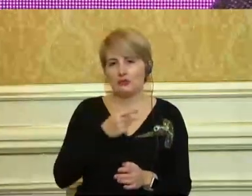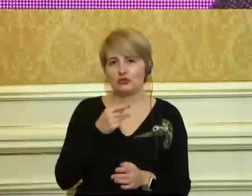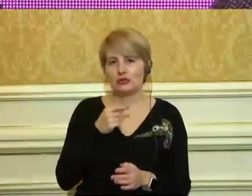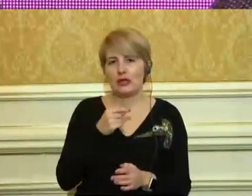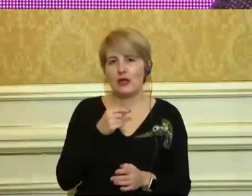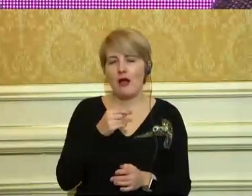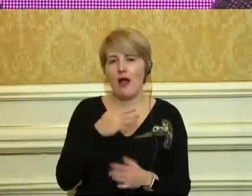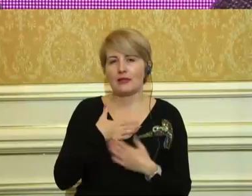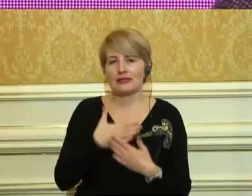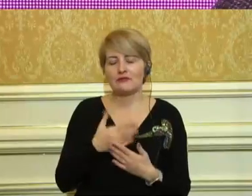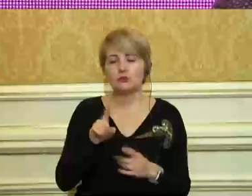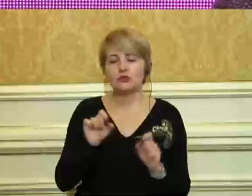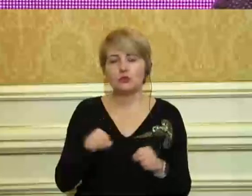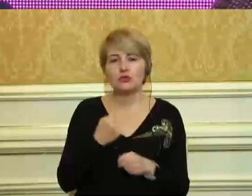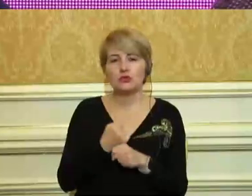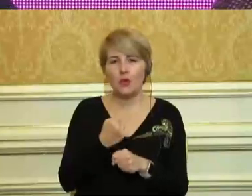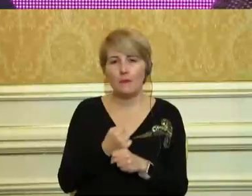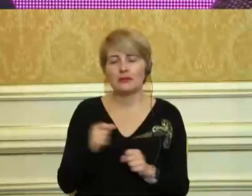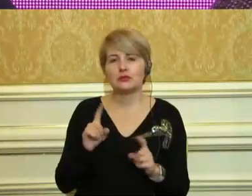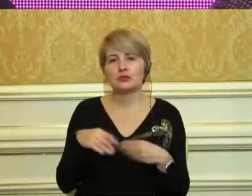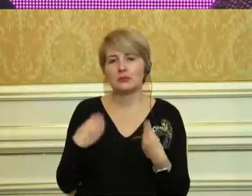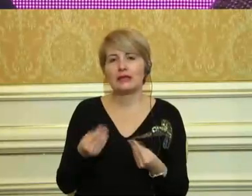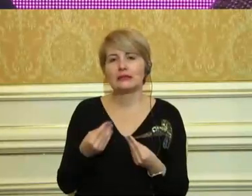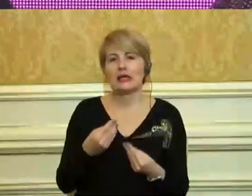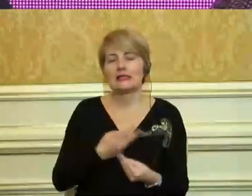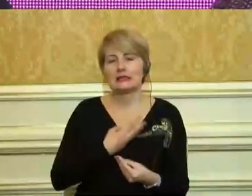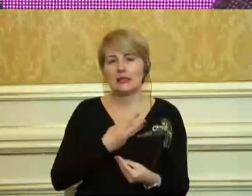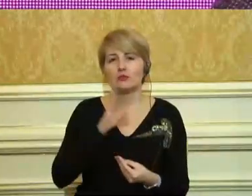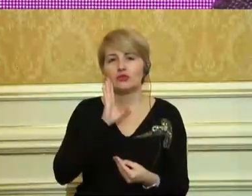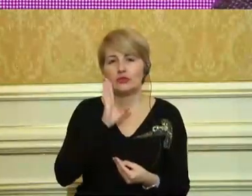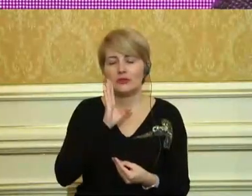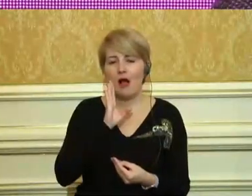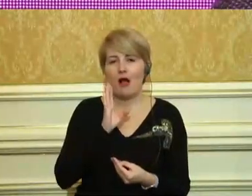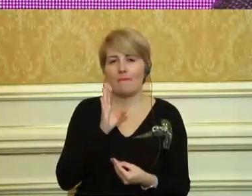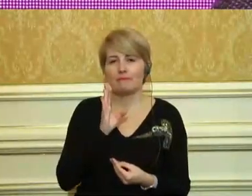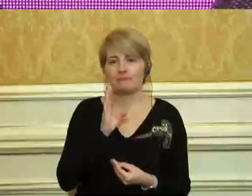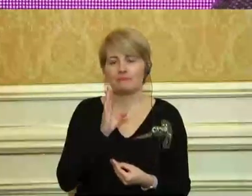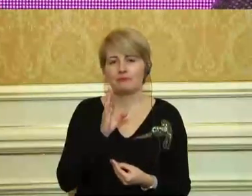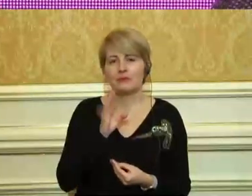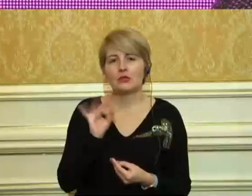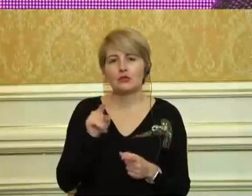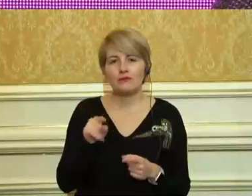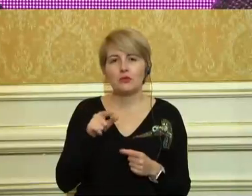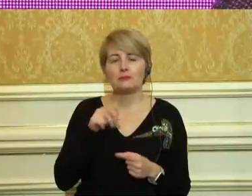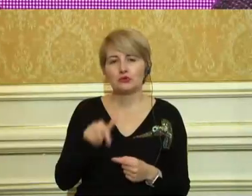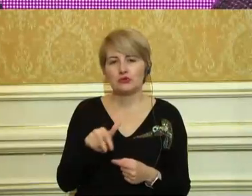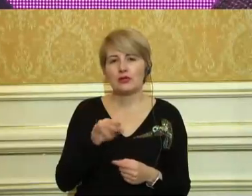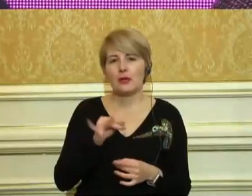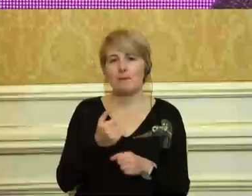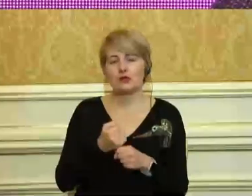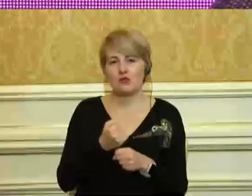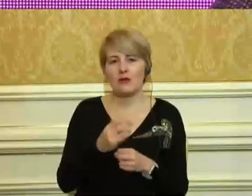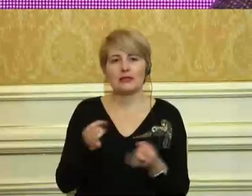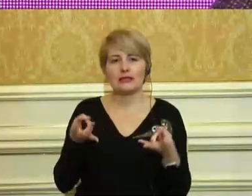decided not to be economically active, we have to observe, and then what we're going to do just to provide them the motivation